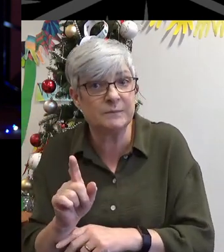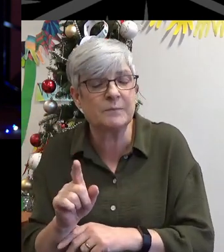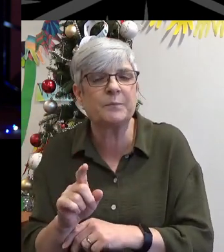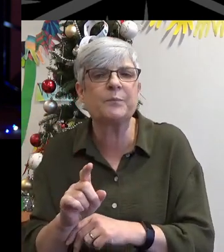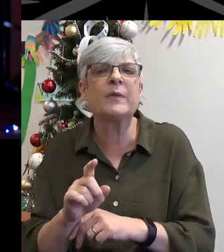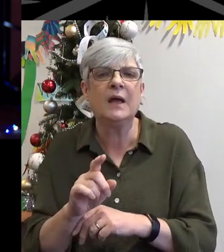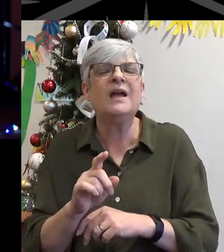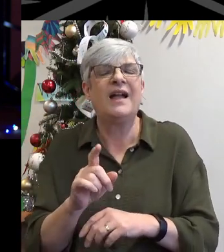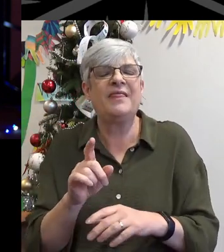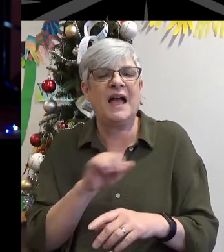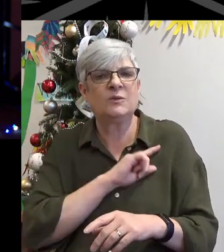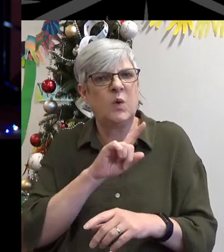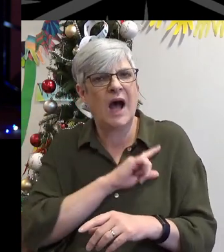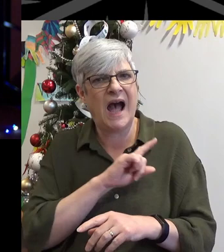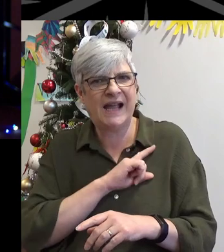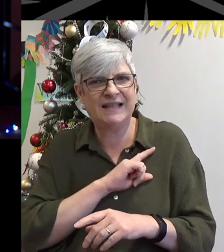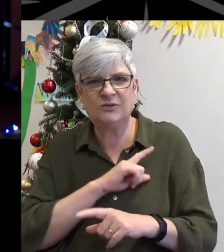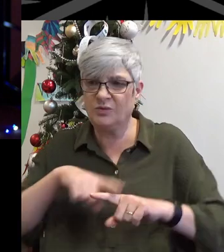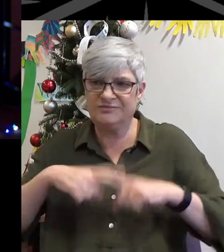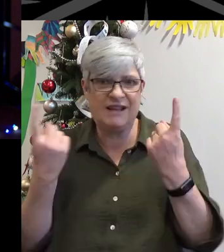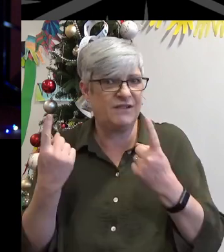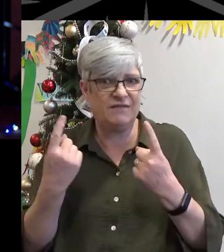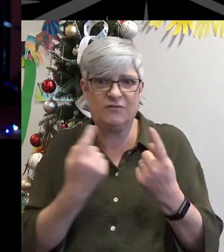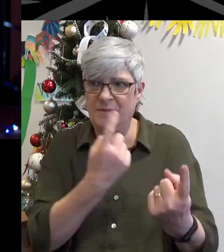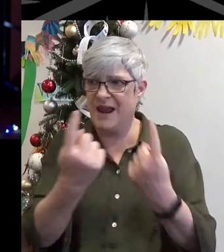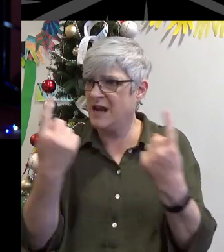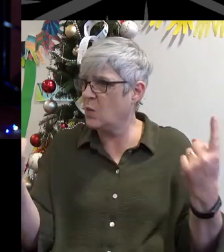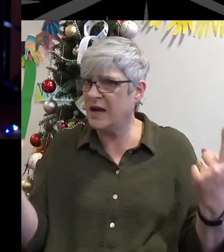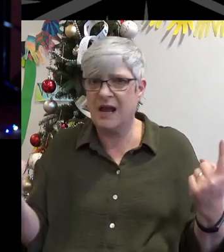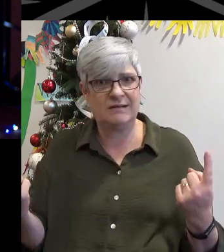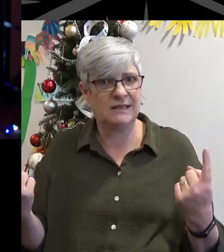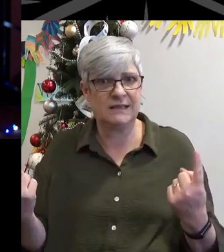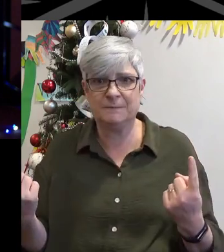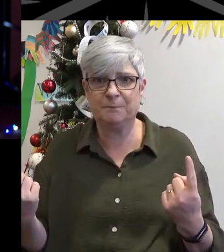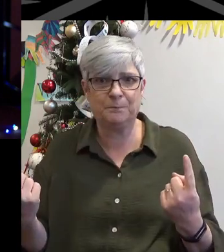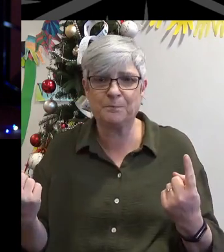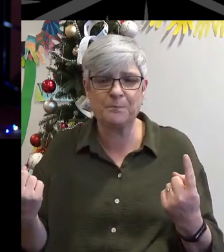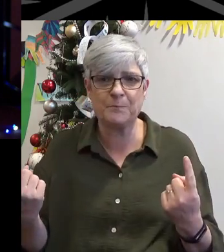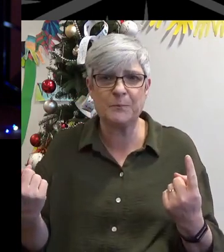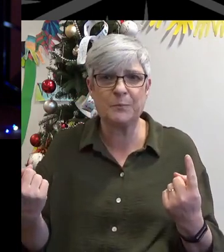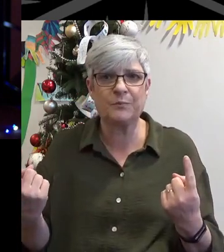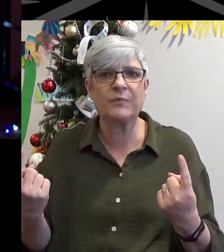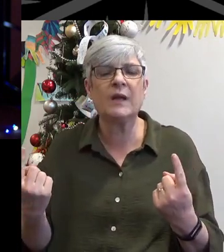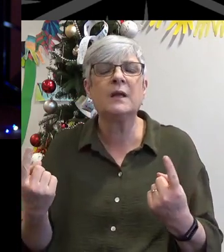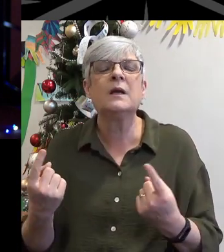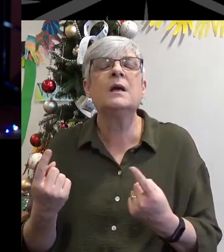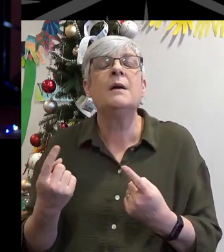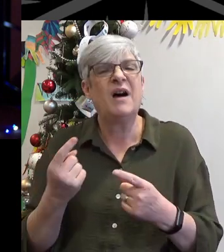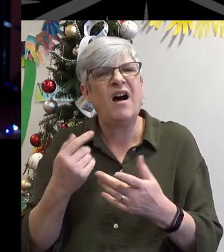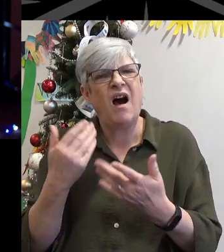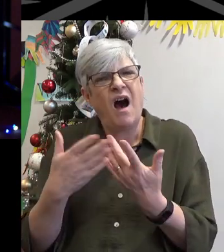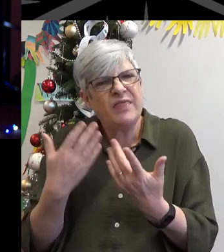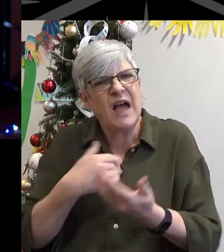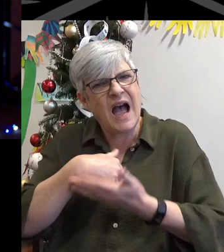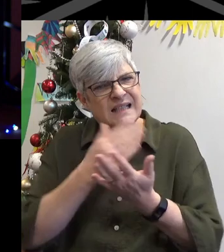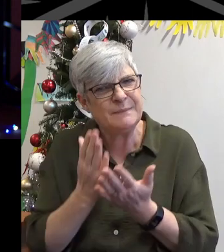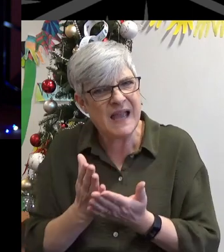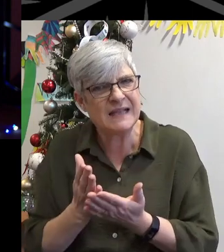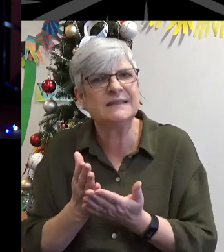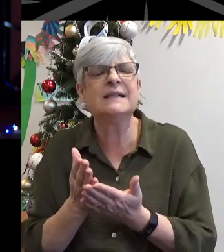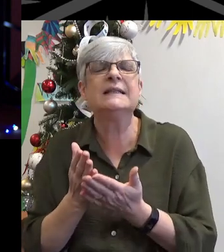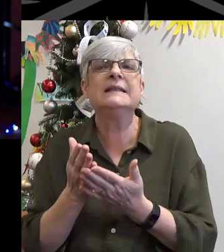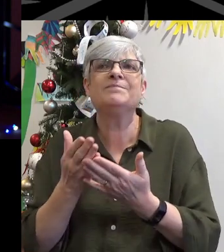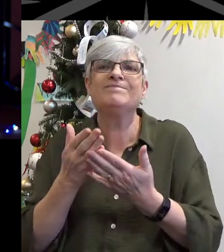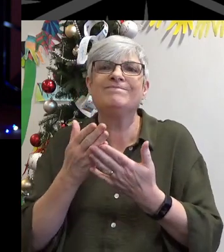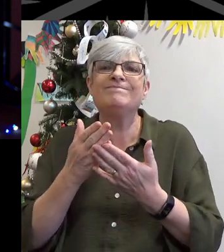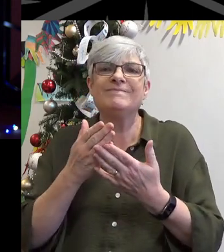And in that respect, he's not much different from anybody else. But in another aspect, he differs from